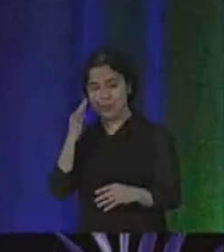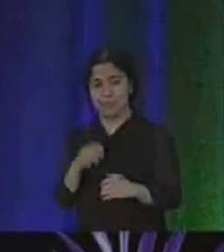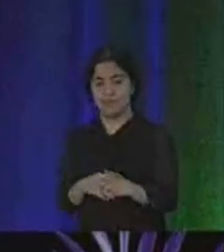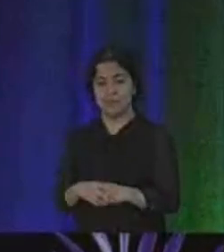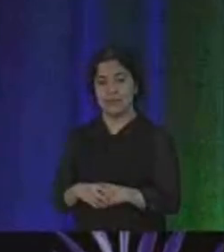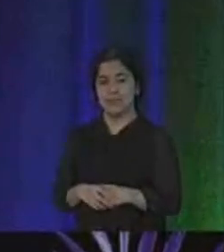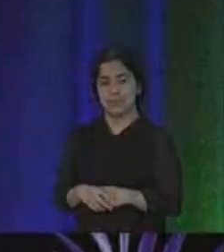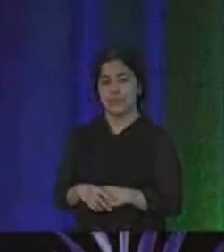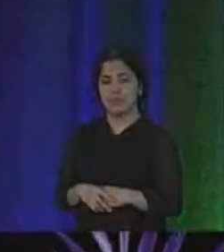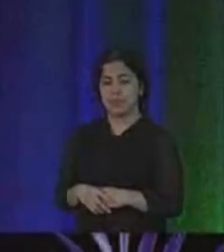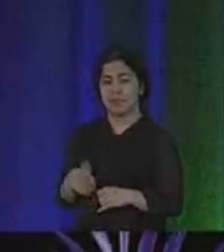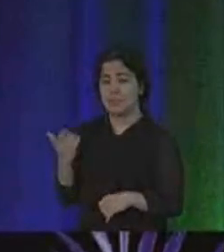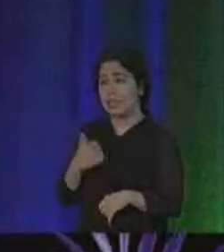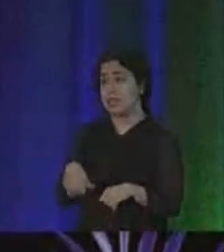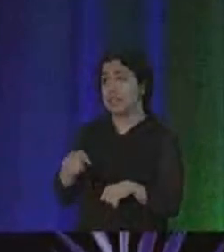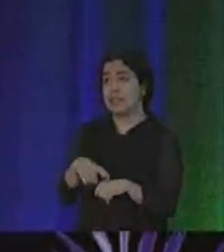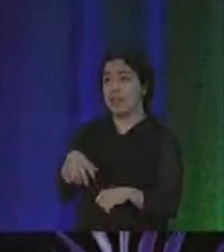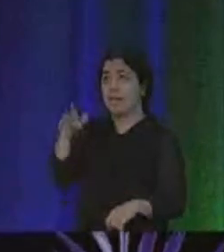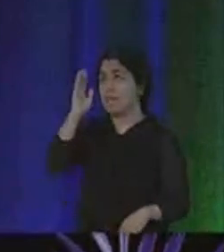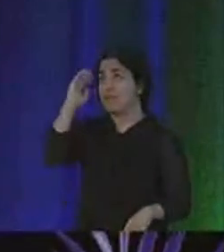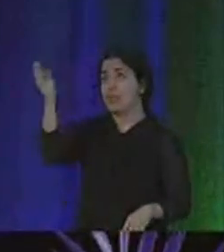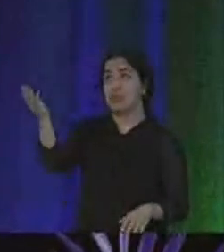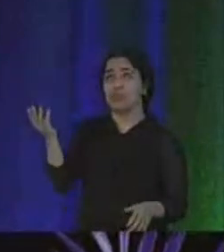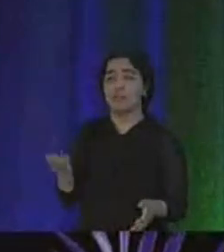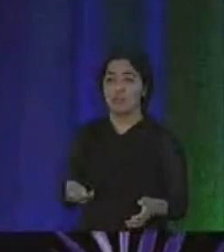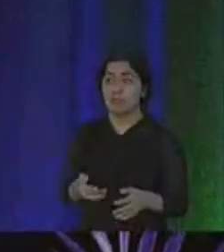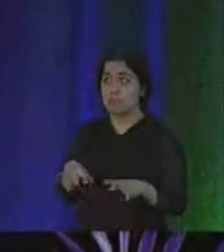05, we'll say anytime in the future.